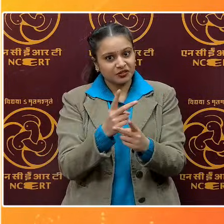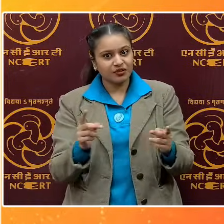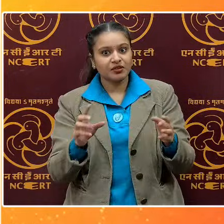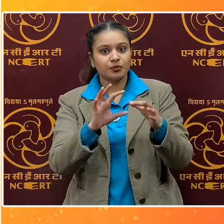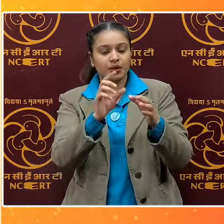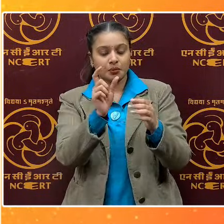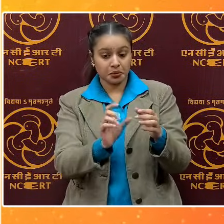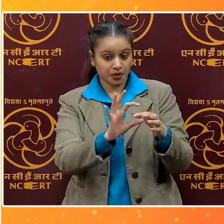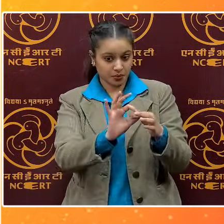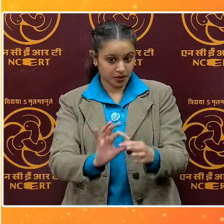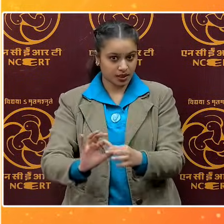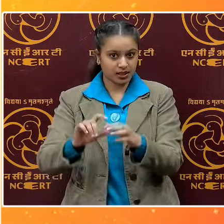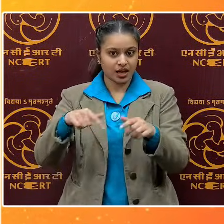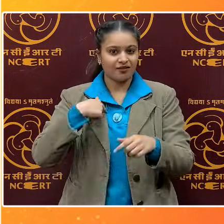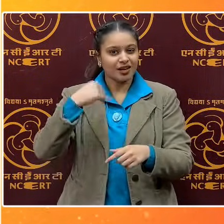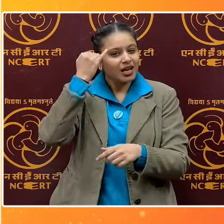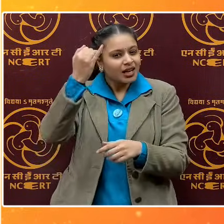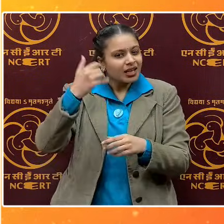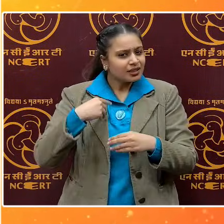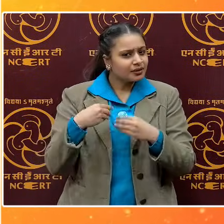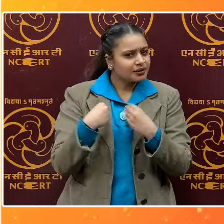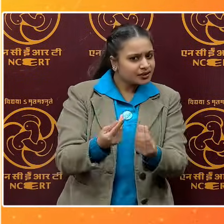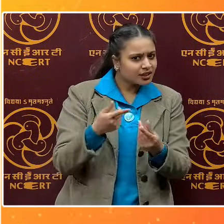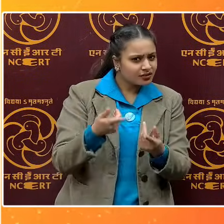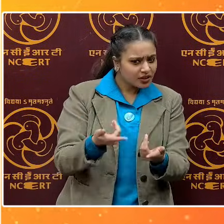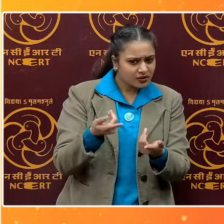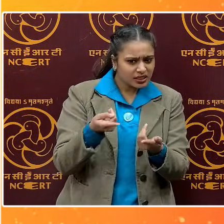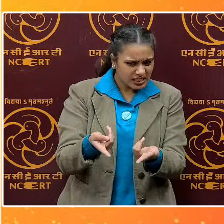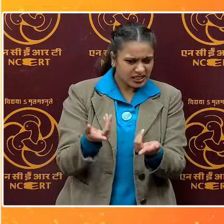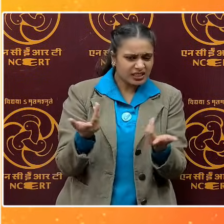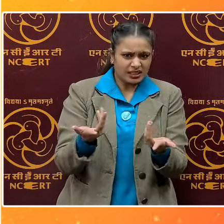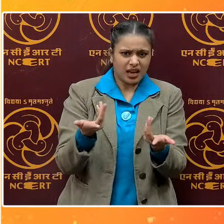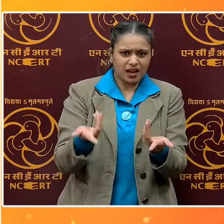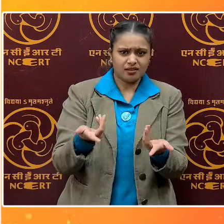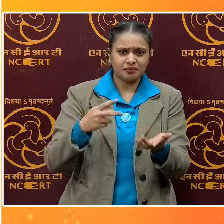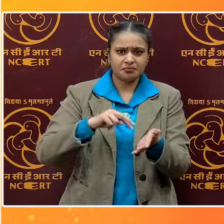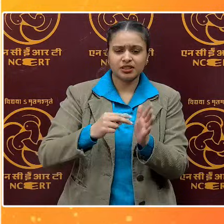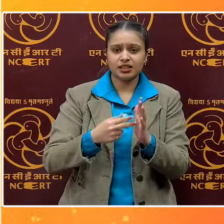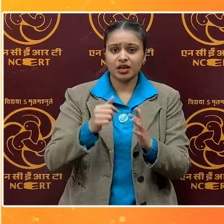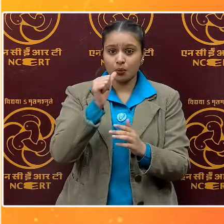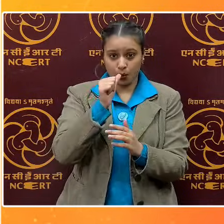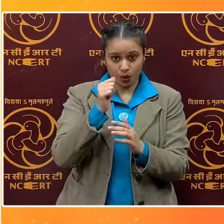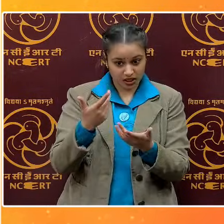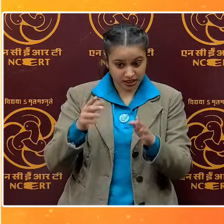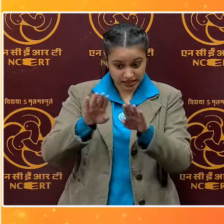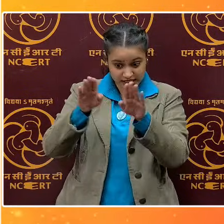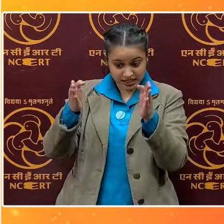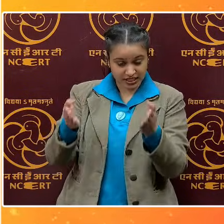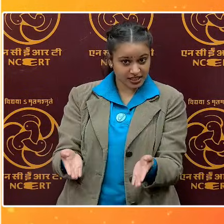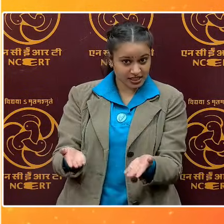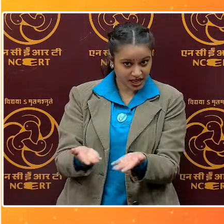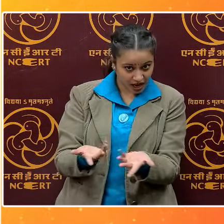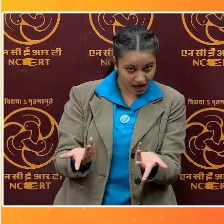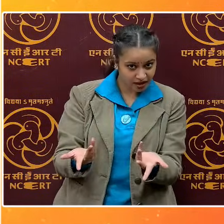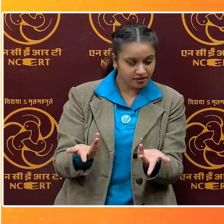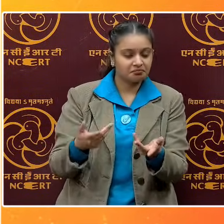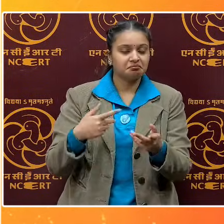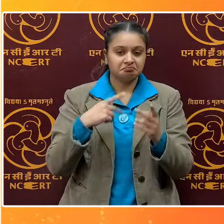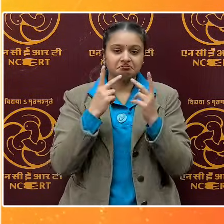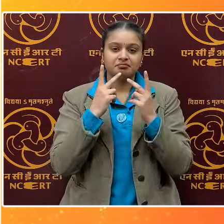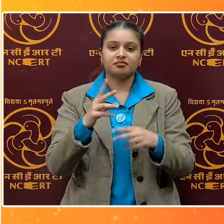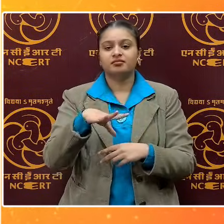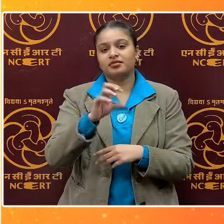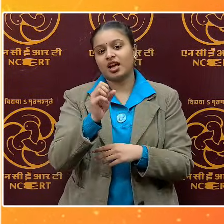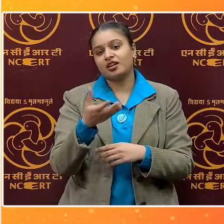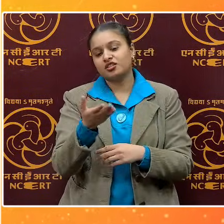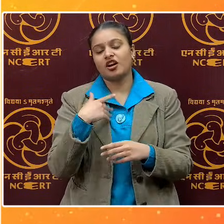are giving you an idea that what it is. What a tank. What a tank. So let's find out.